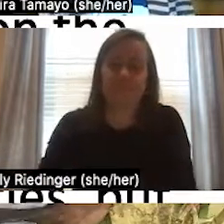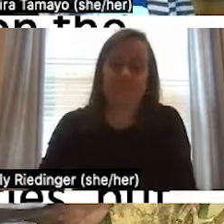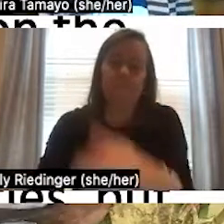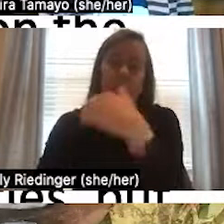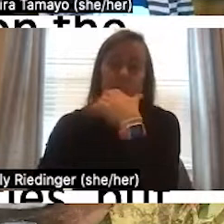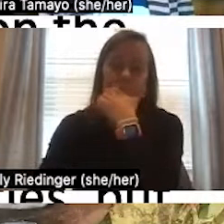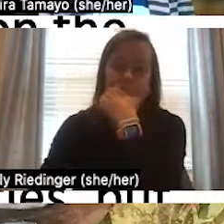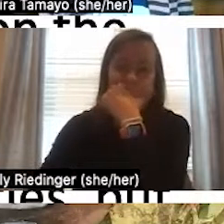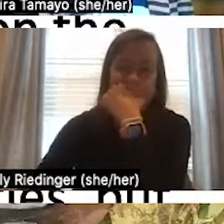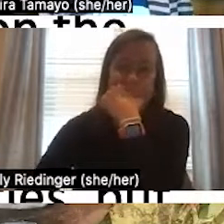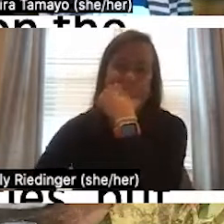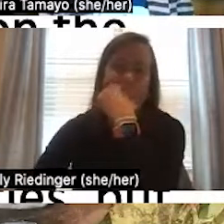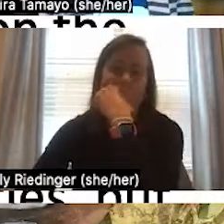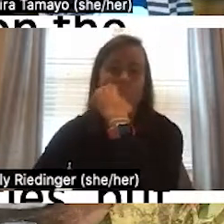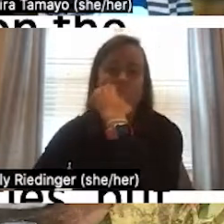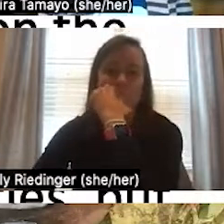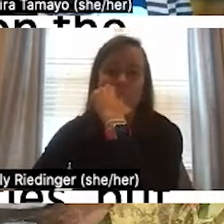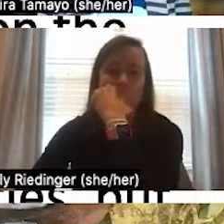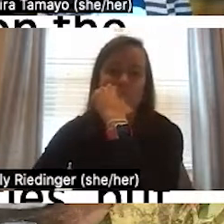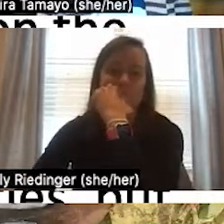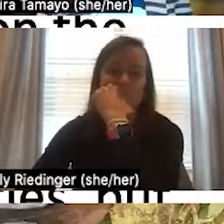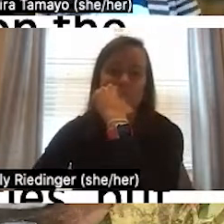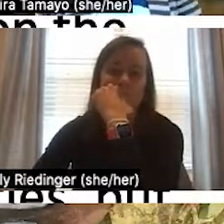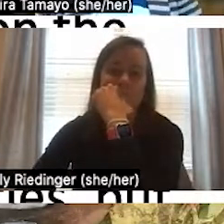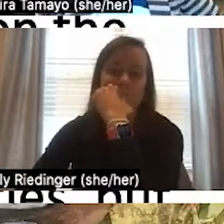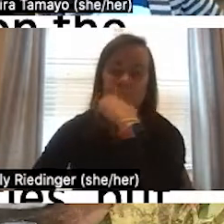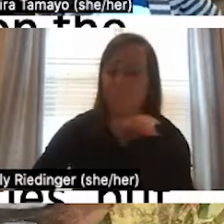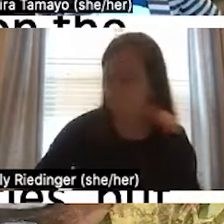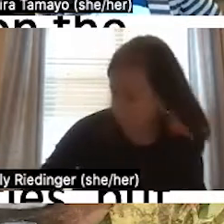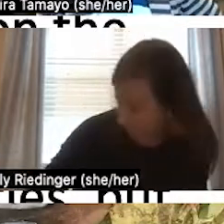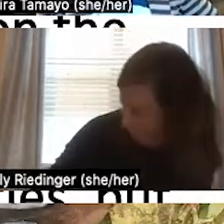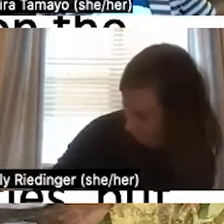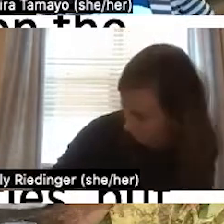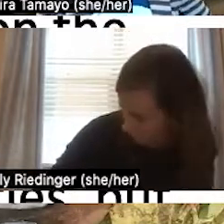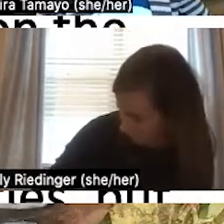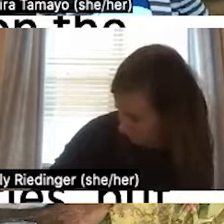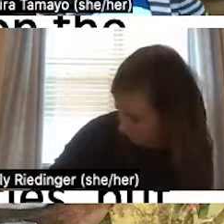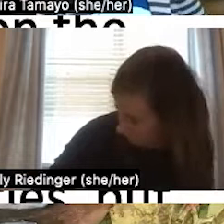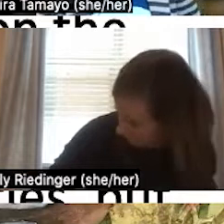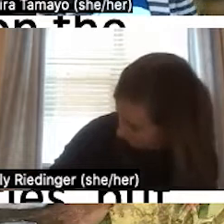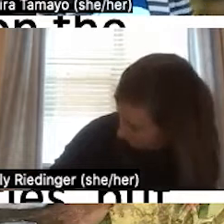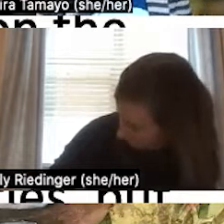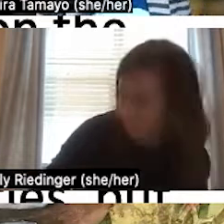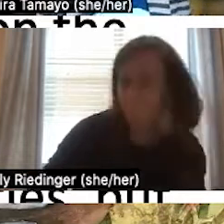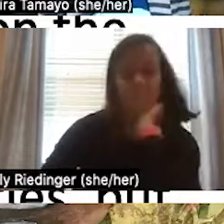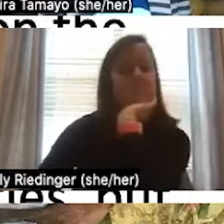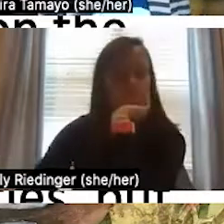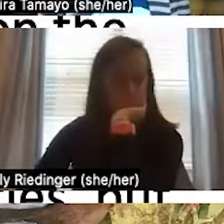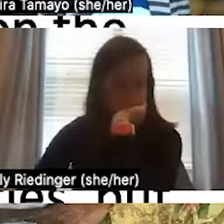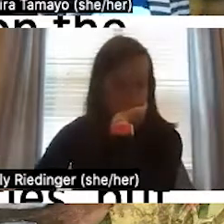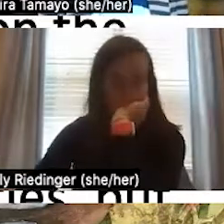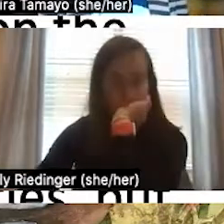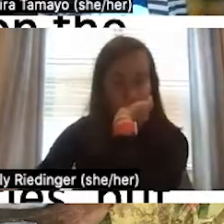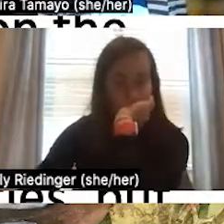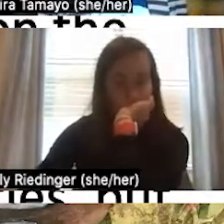Salish peoples, and that we occupy this land. This acknowledgement does not take the place of authentic